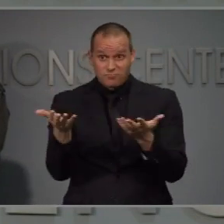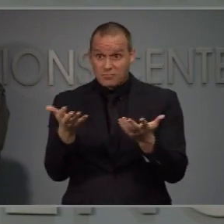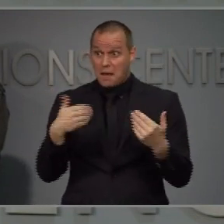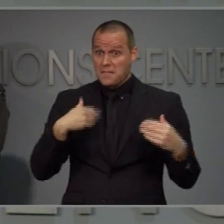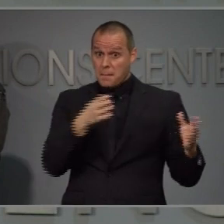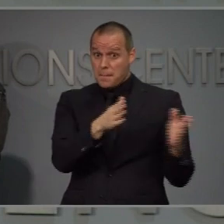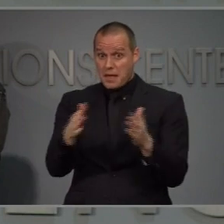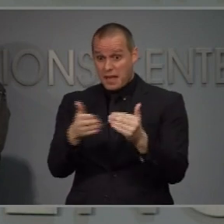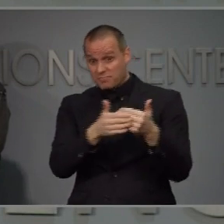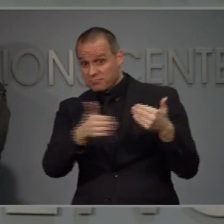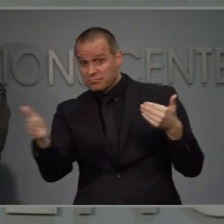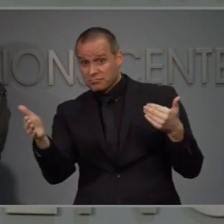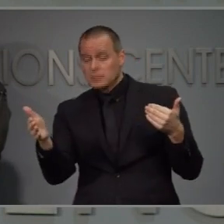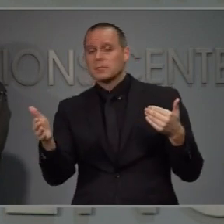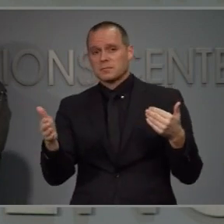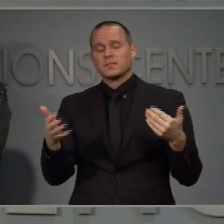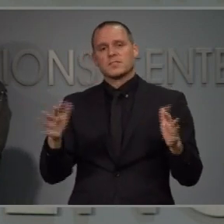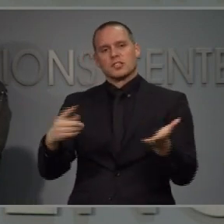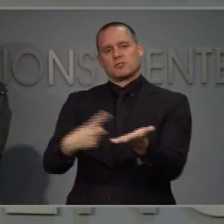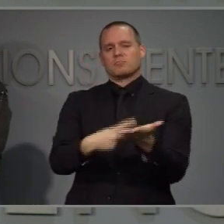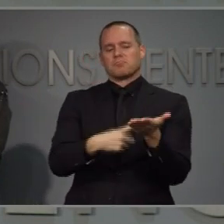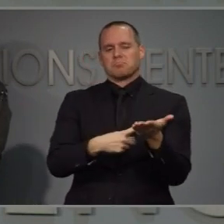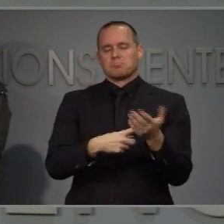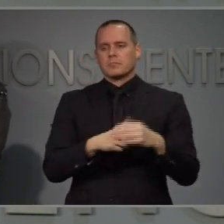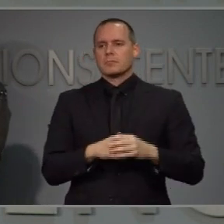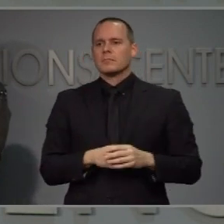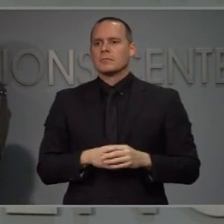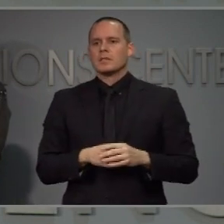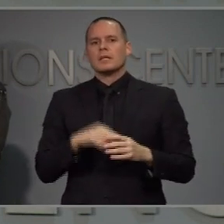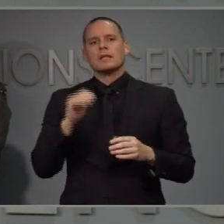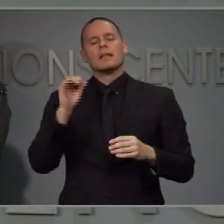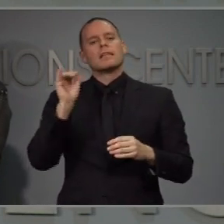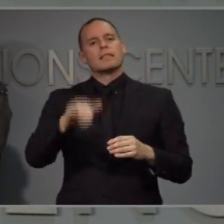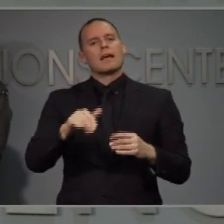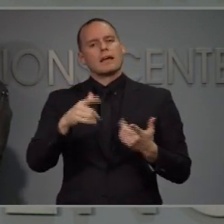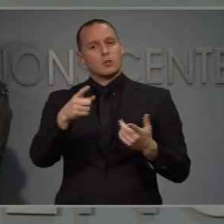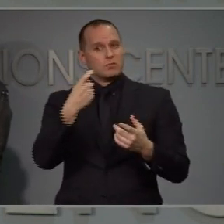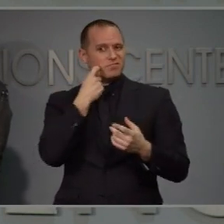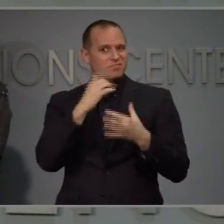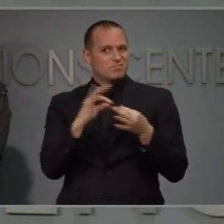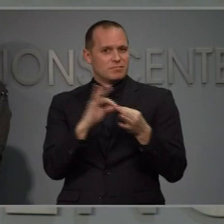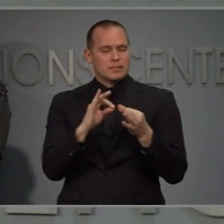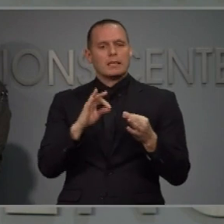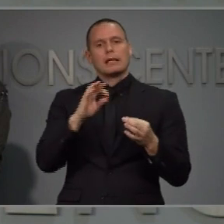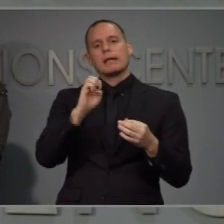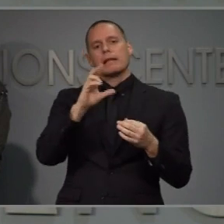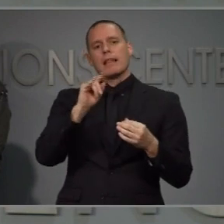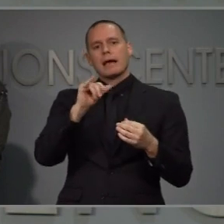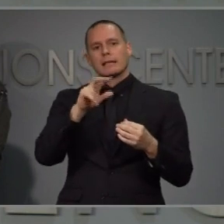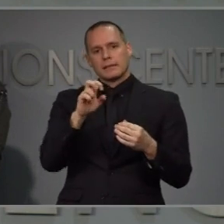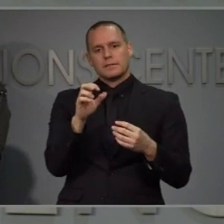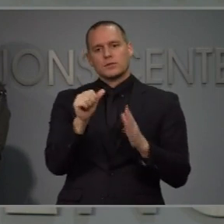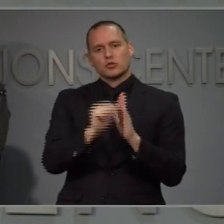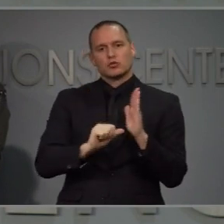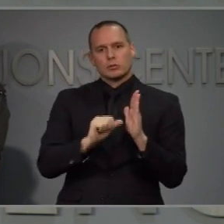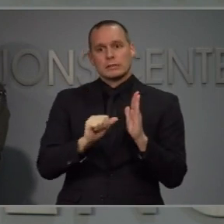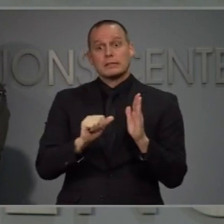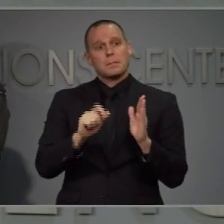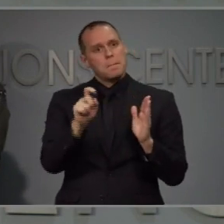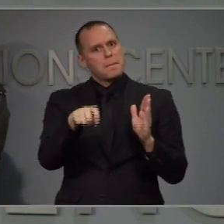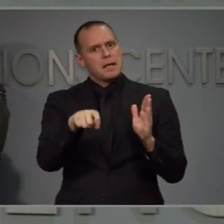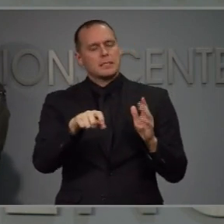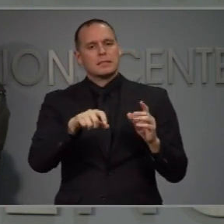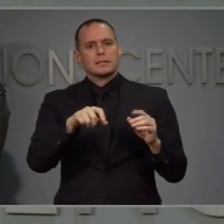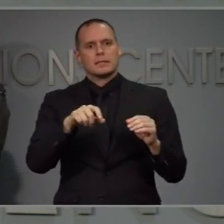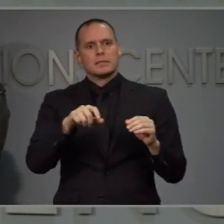of these surgeries are needed, like hip replacements and things like that, where they need to be done. It just isn't time